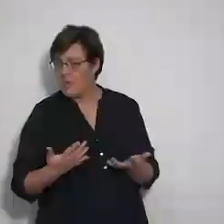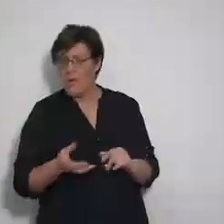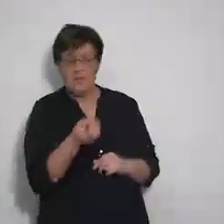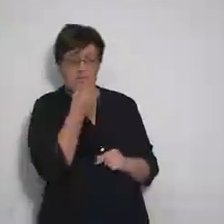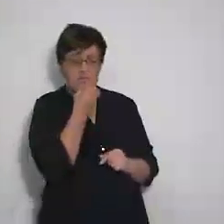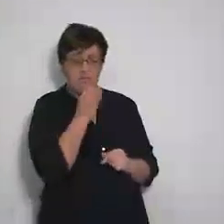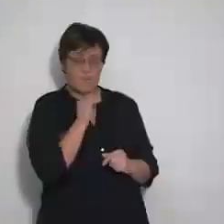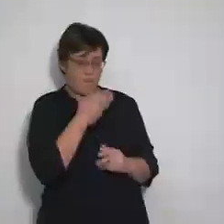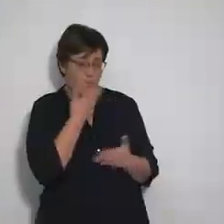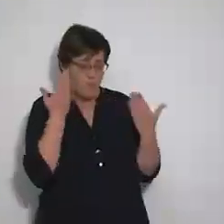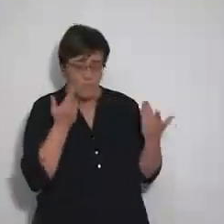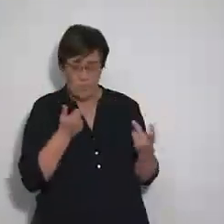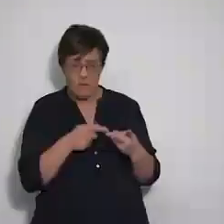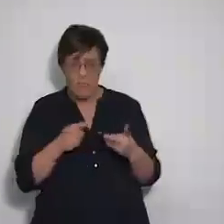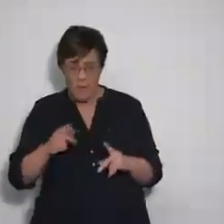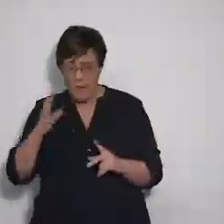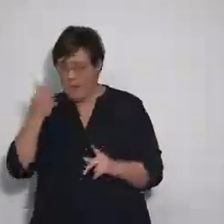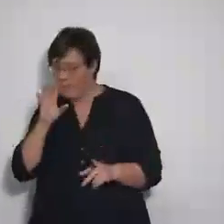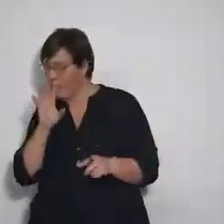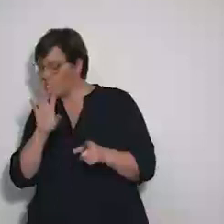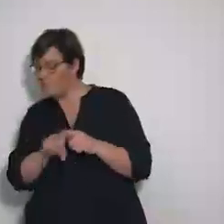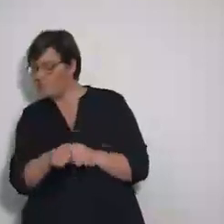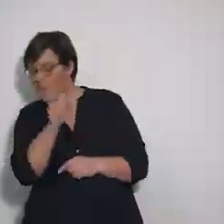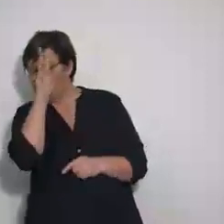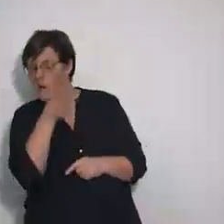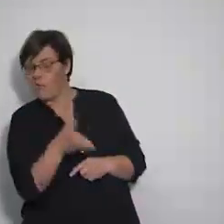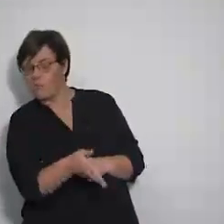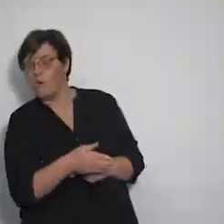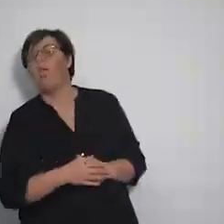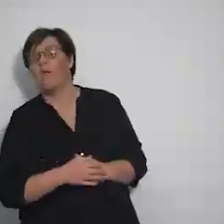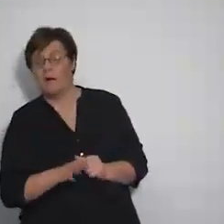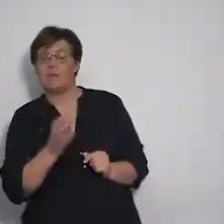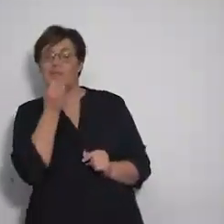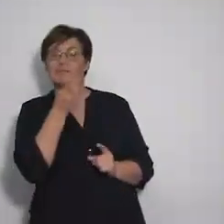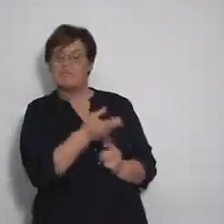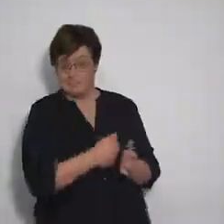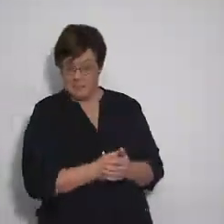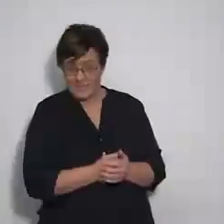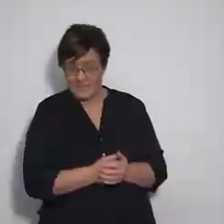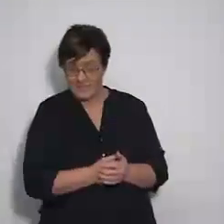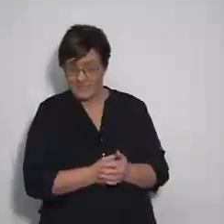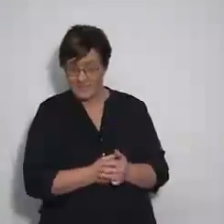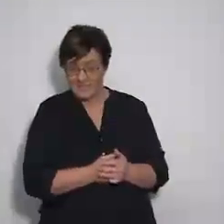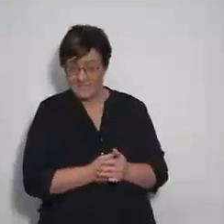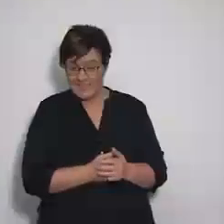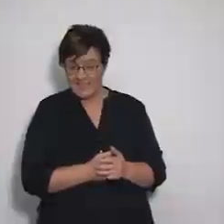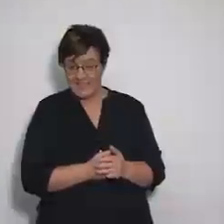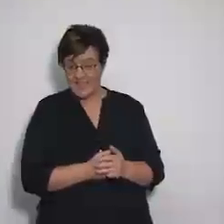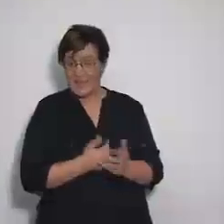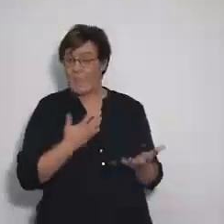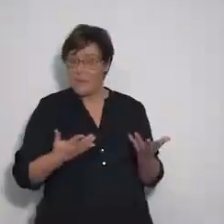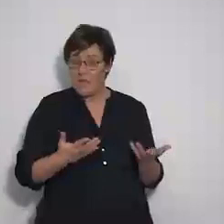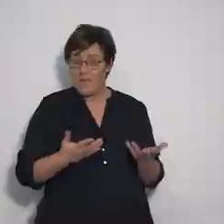starting to run out of food. Maybe the predators know we're here. Or if we were predators in this